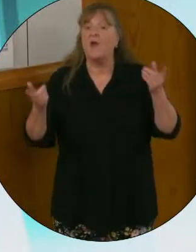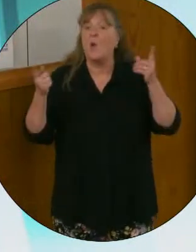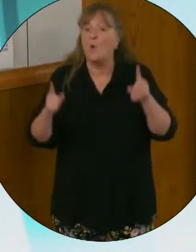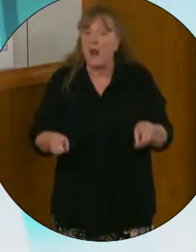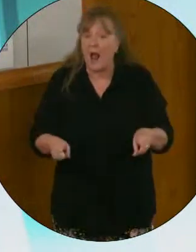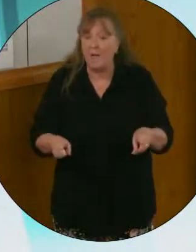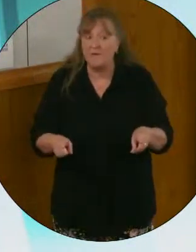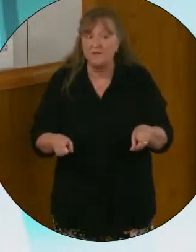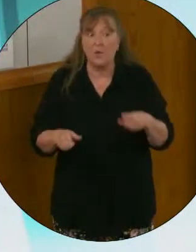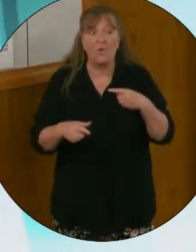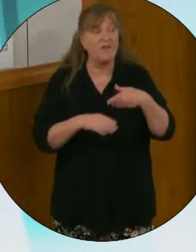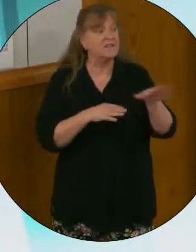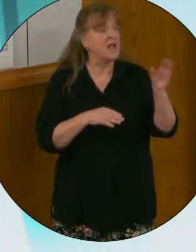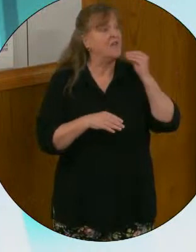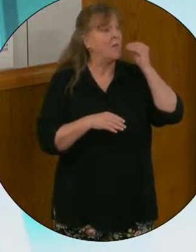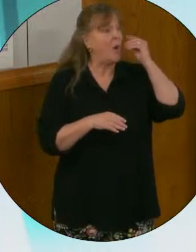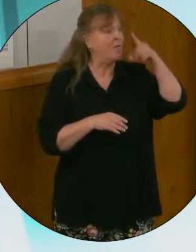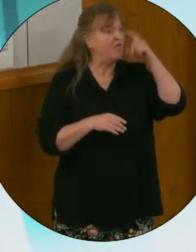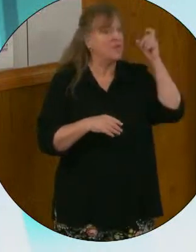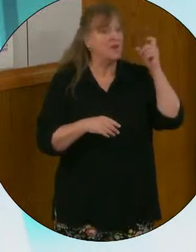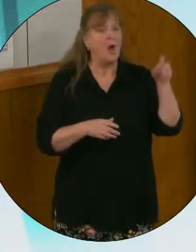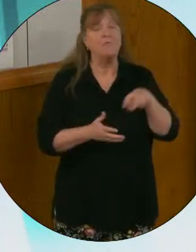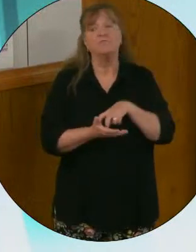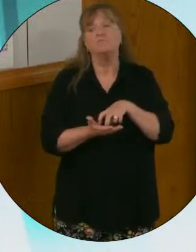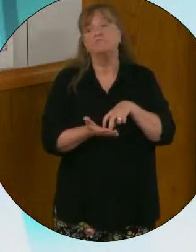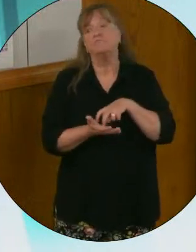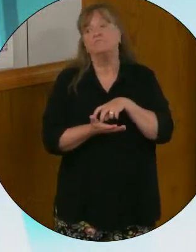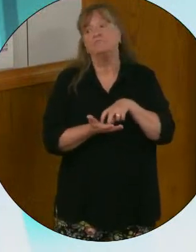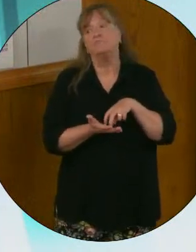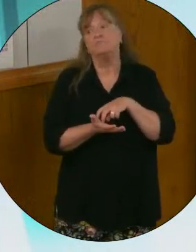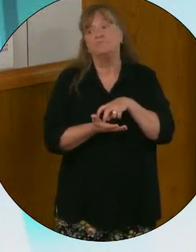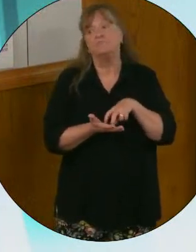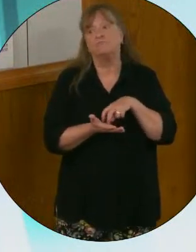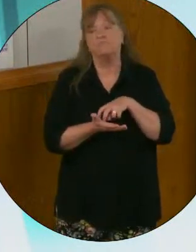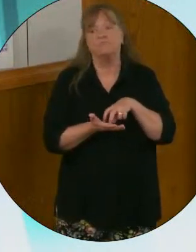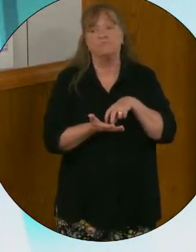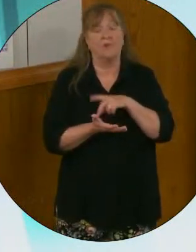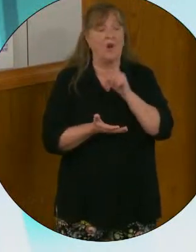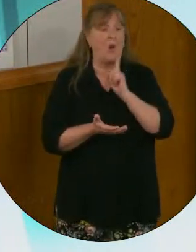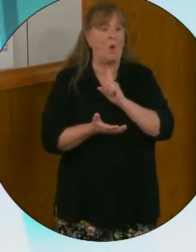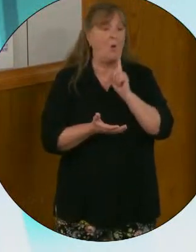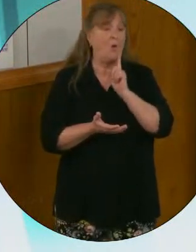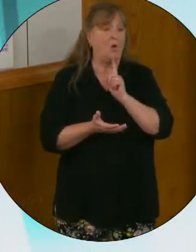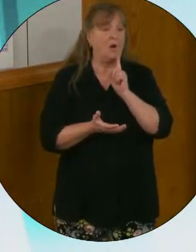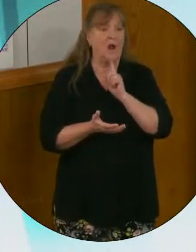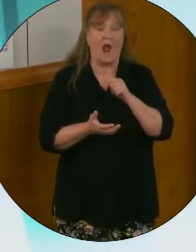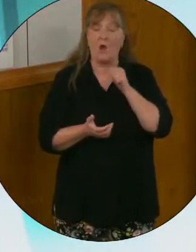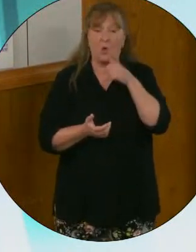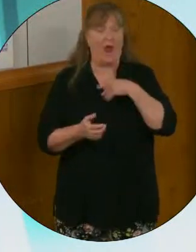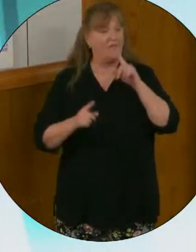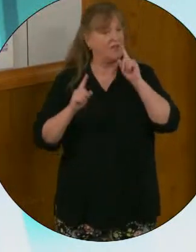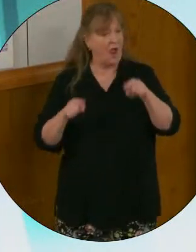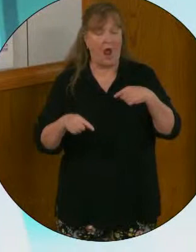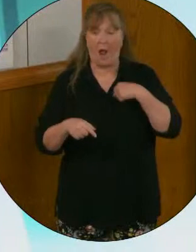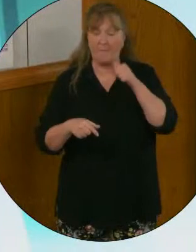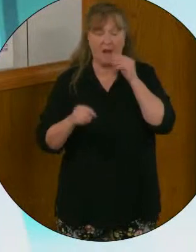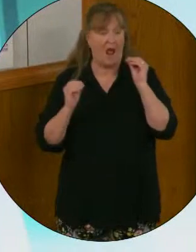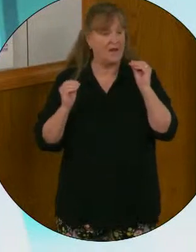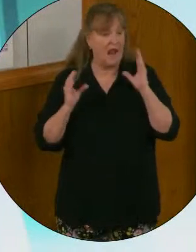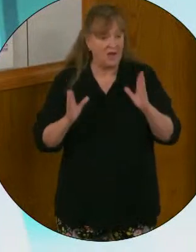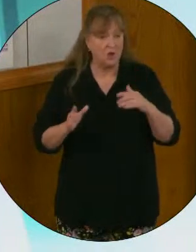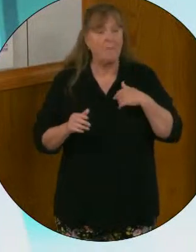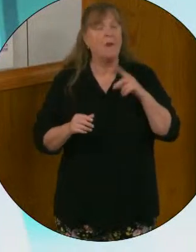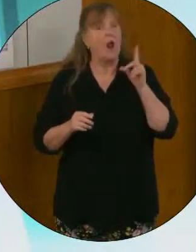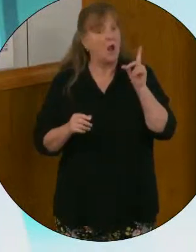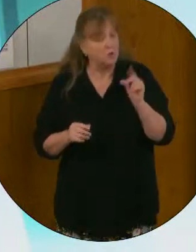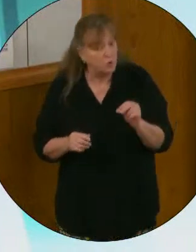is we then send them home for the summer. They are alone. And I don't have the answers. I am not an educator, but I